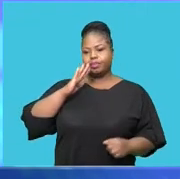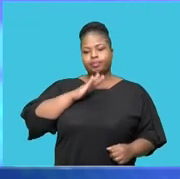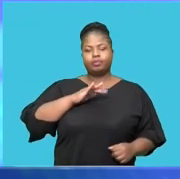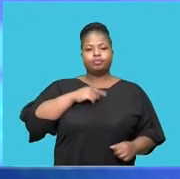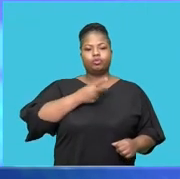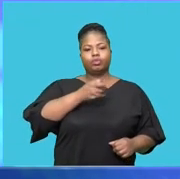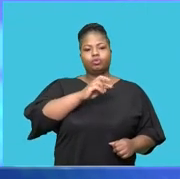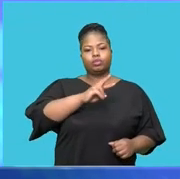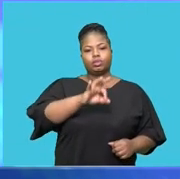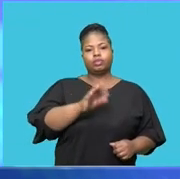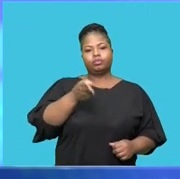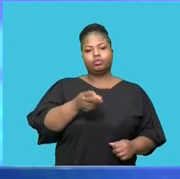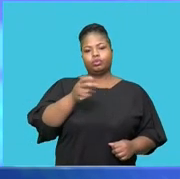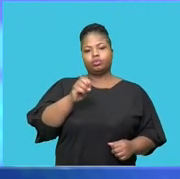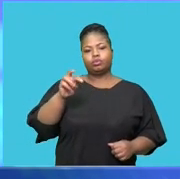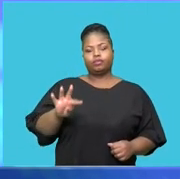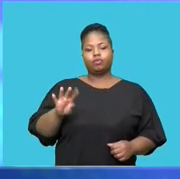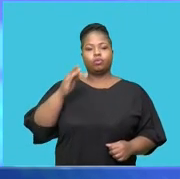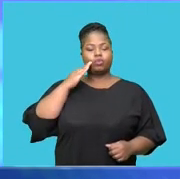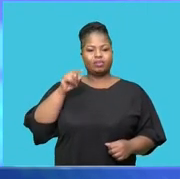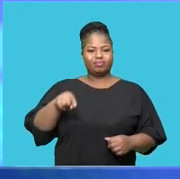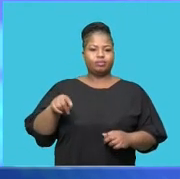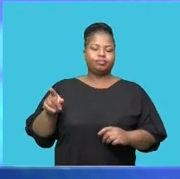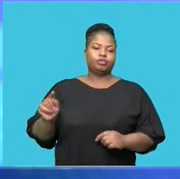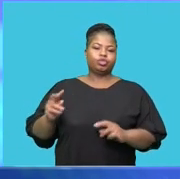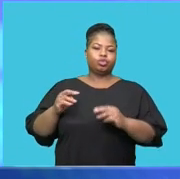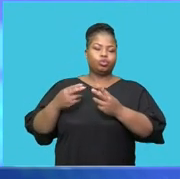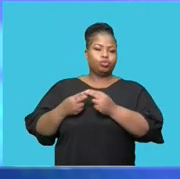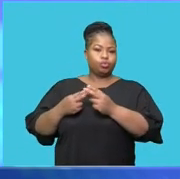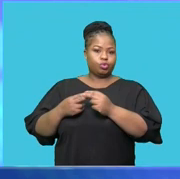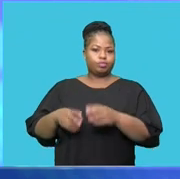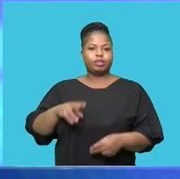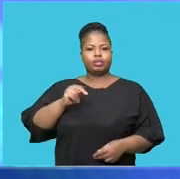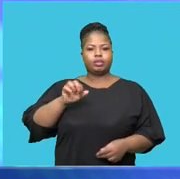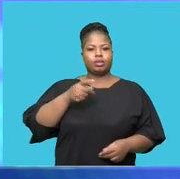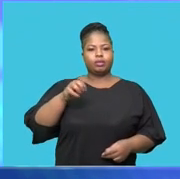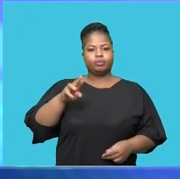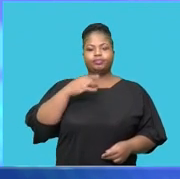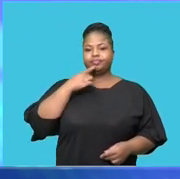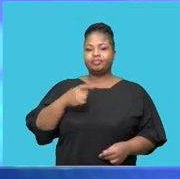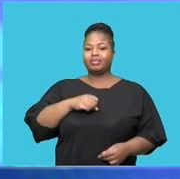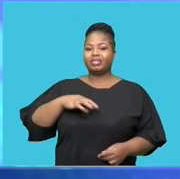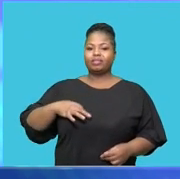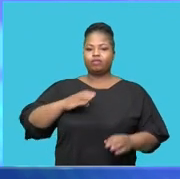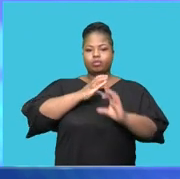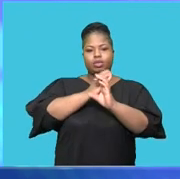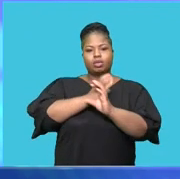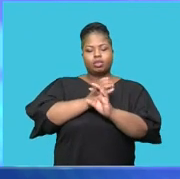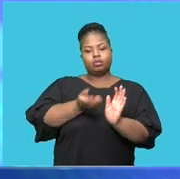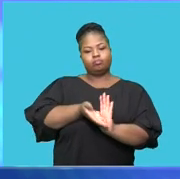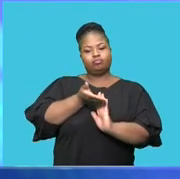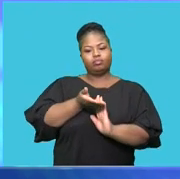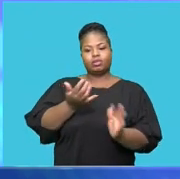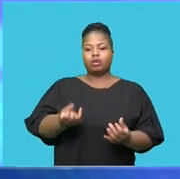kunyaka-mali ka-2023-2024 phakathi kwale manyano nomqeshi. Okanti ke i-Nehawu ifuna ukuba abasebenzi base-Icasa bonyuselwe